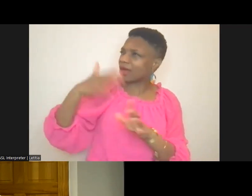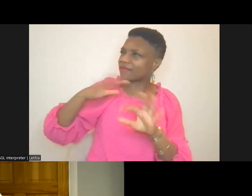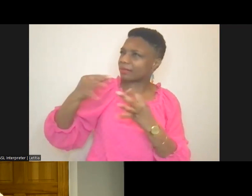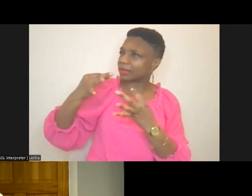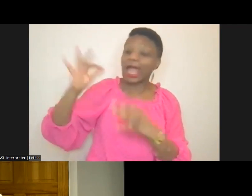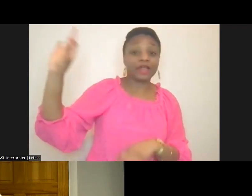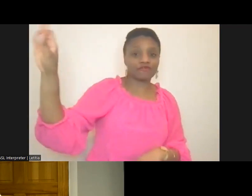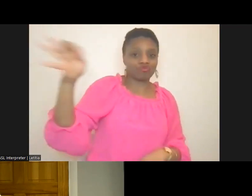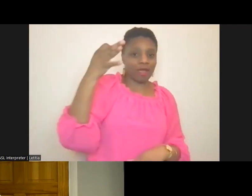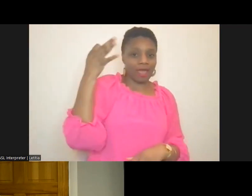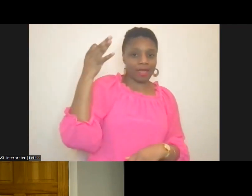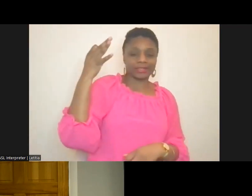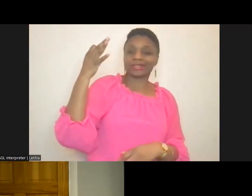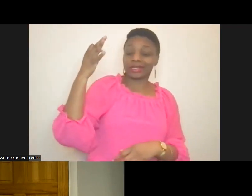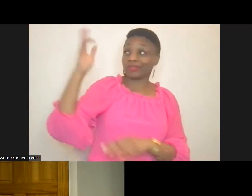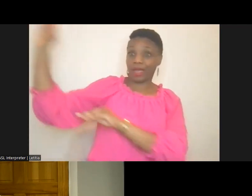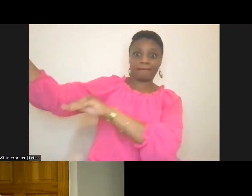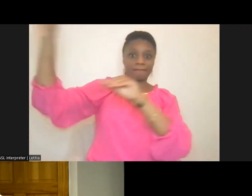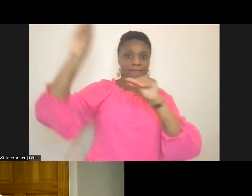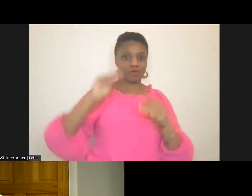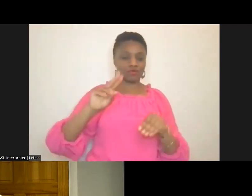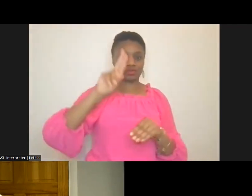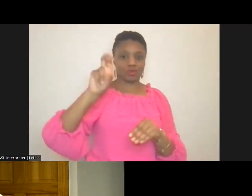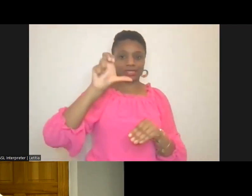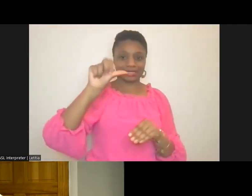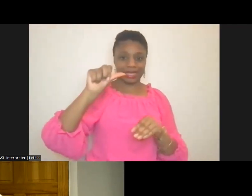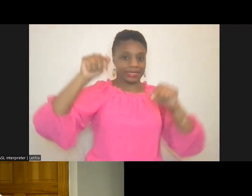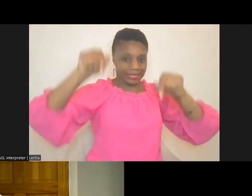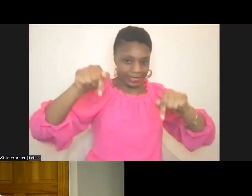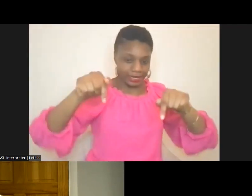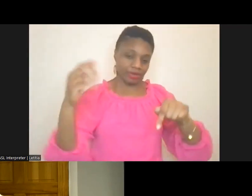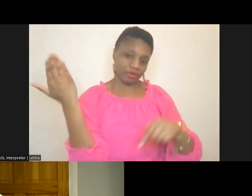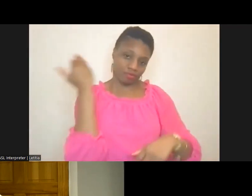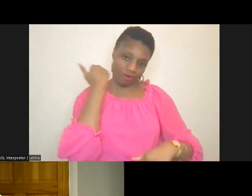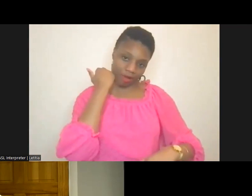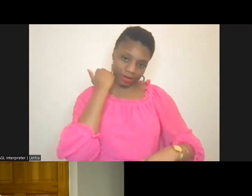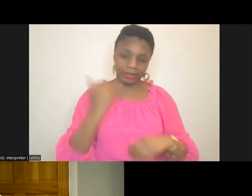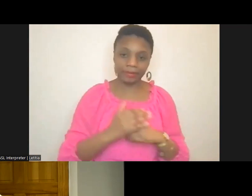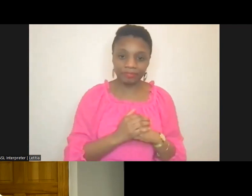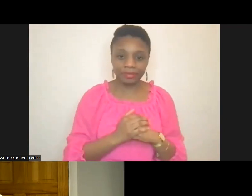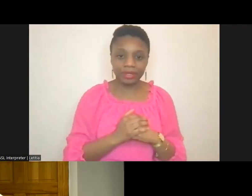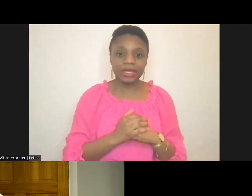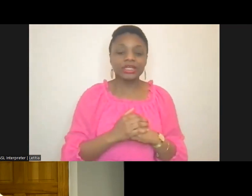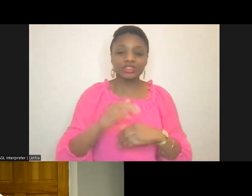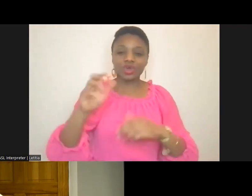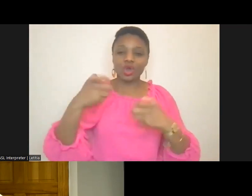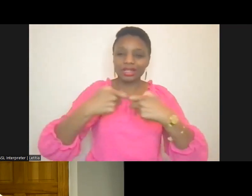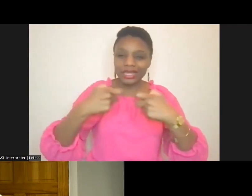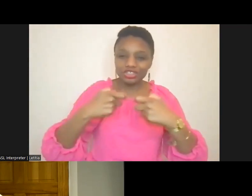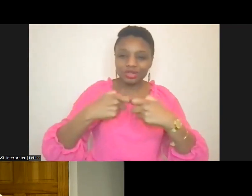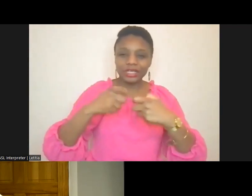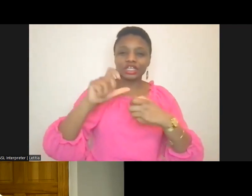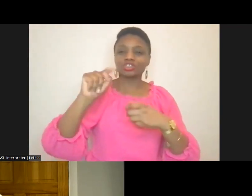France. And so the idea, what's most dogging us, in my opinion, is electric transmission